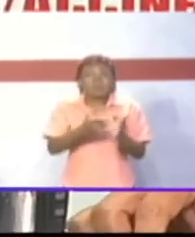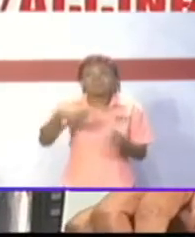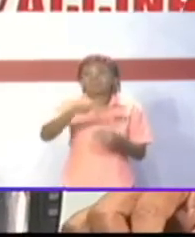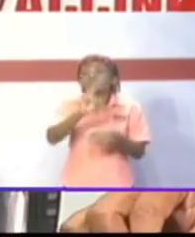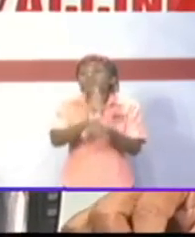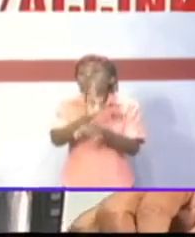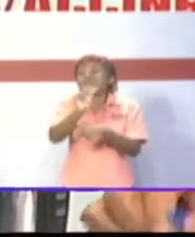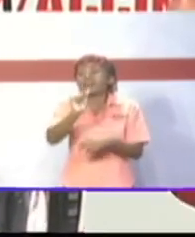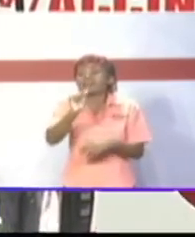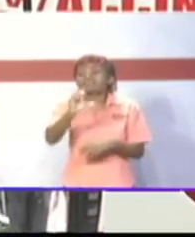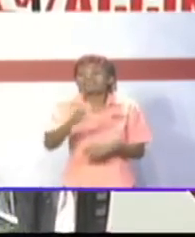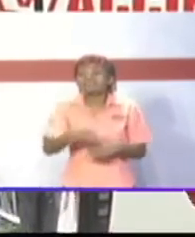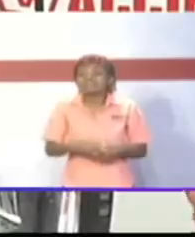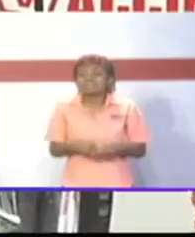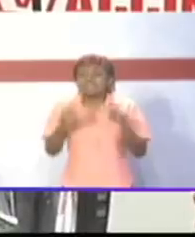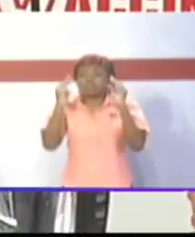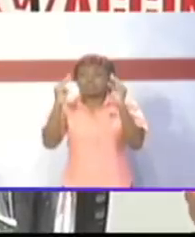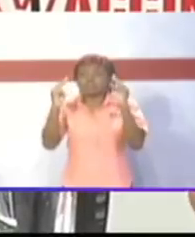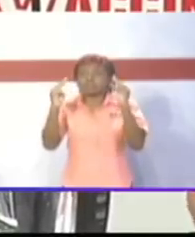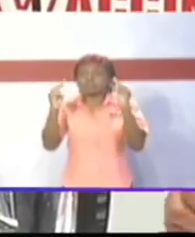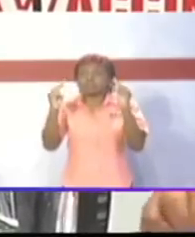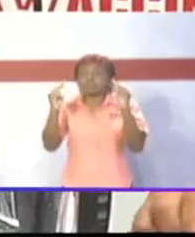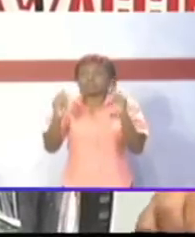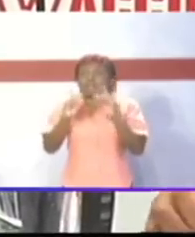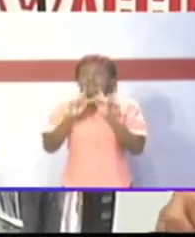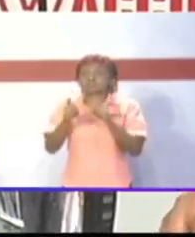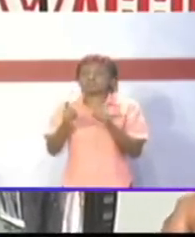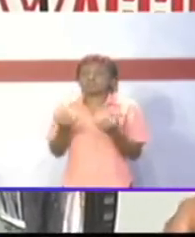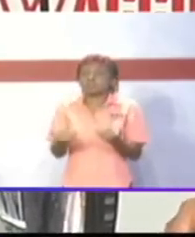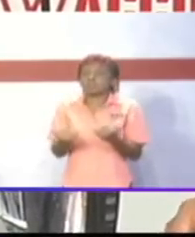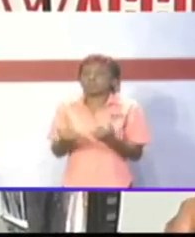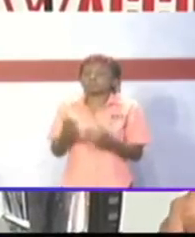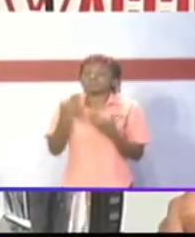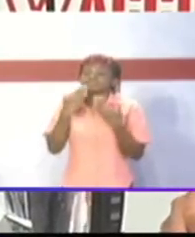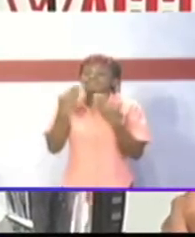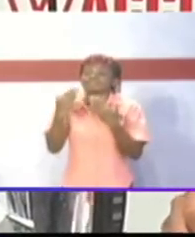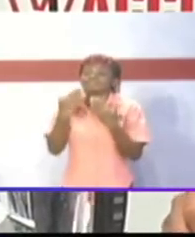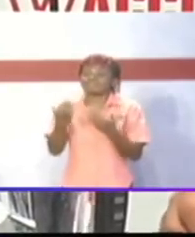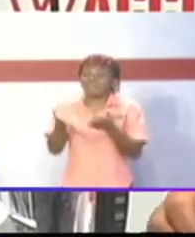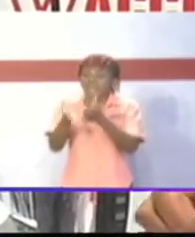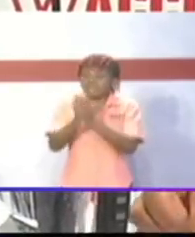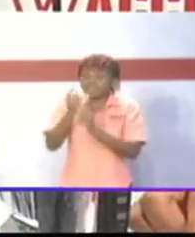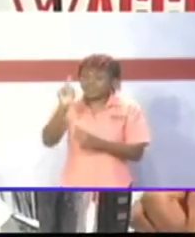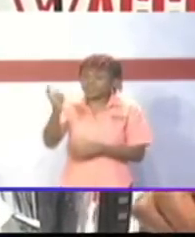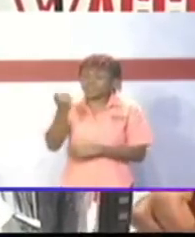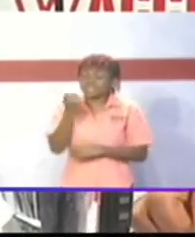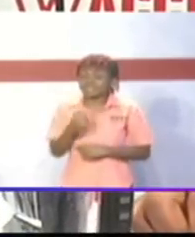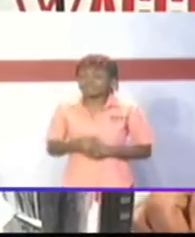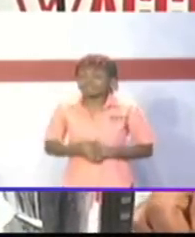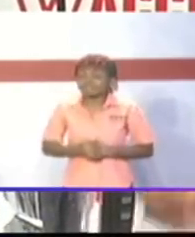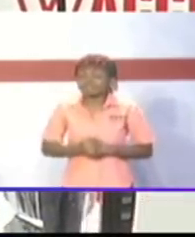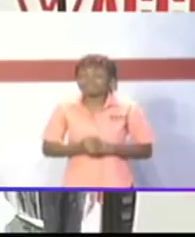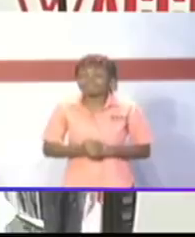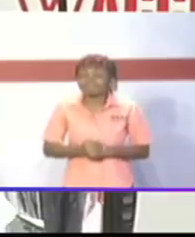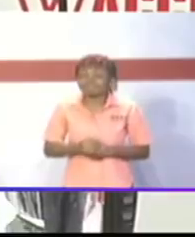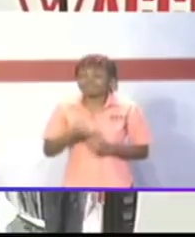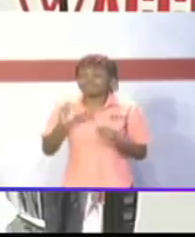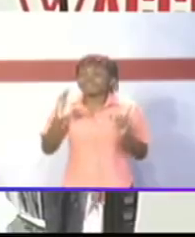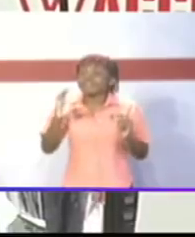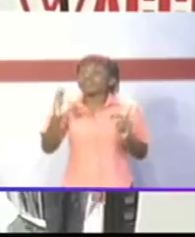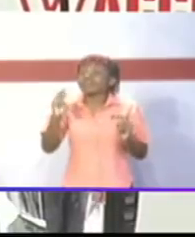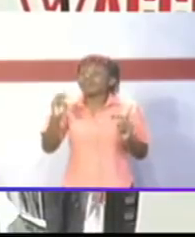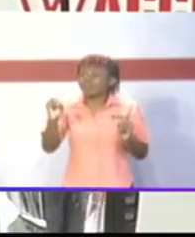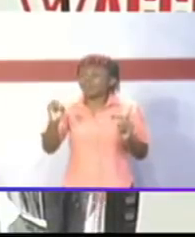brilliantly on Saturday. Thank you for asking that question. Dr. Parasram said, and I quote, as much as I could